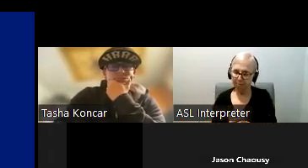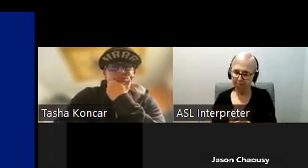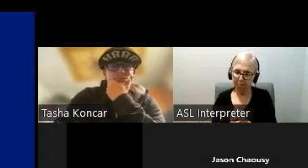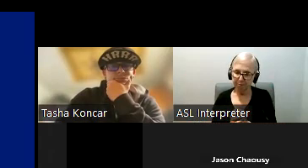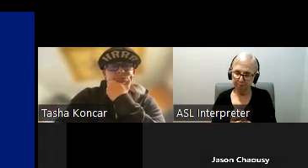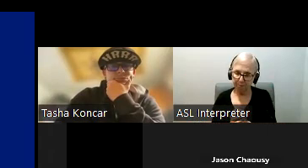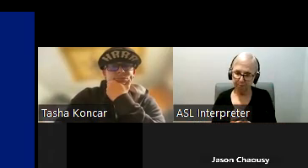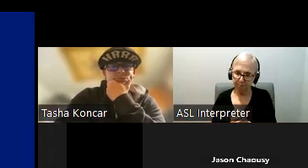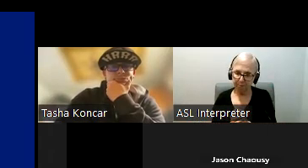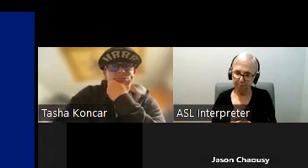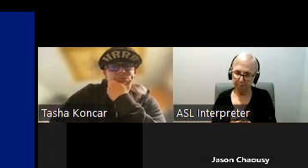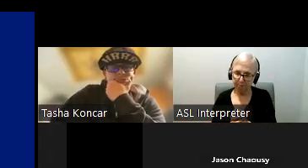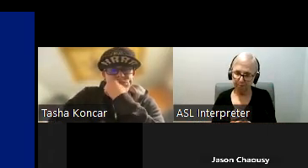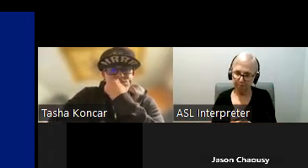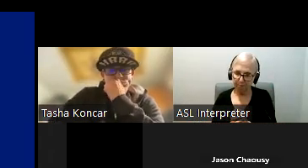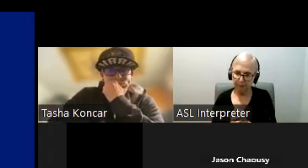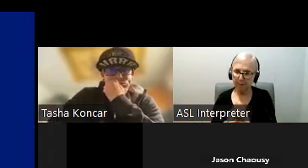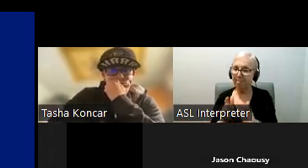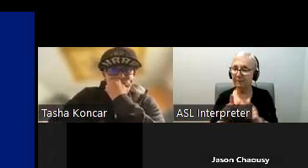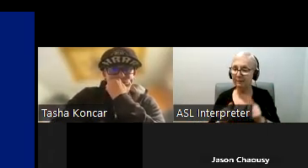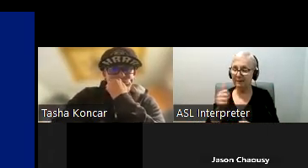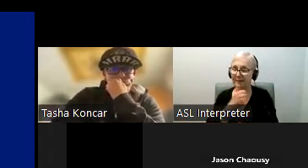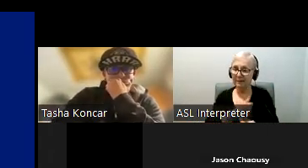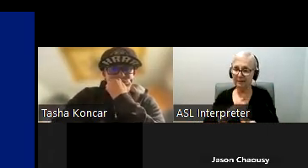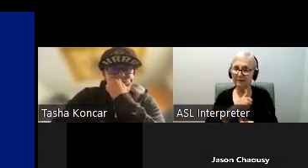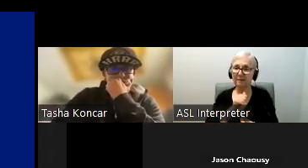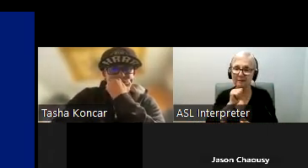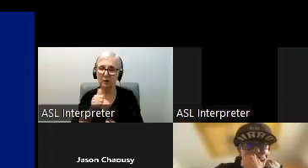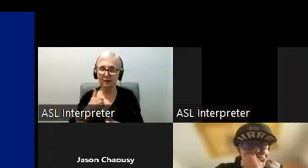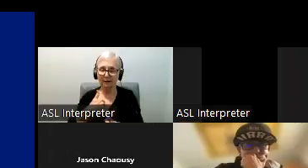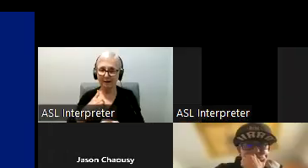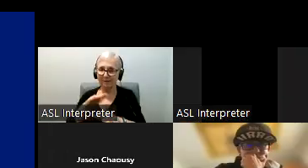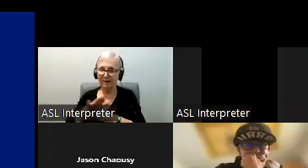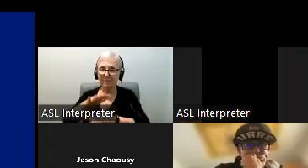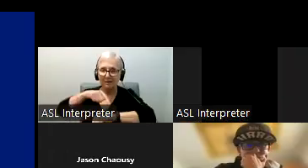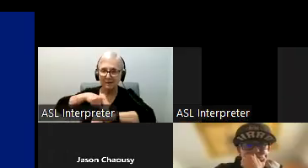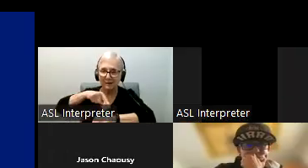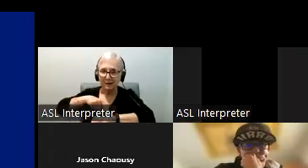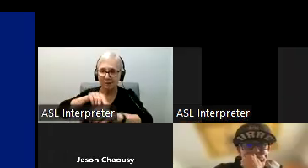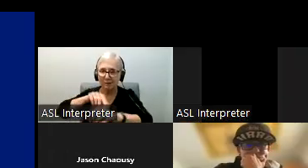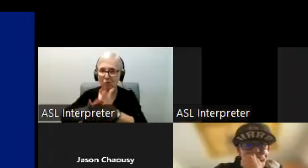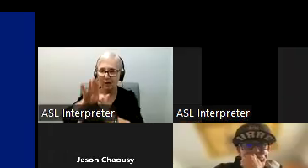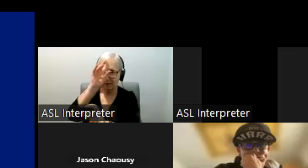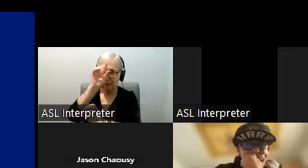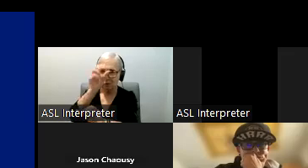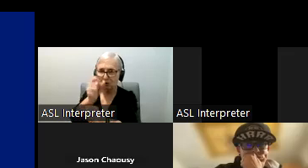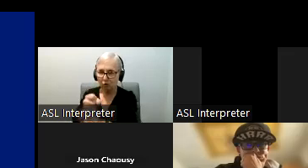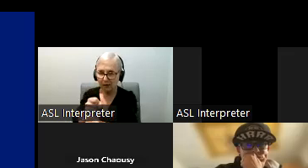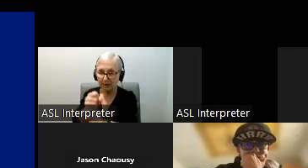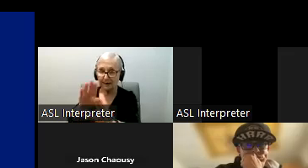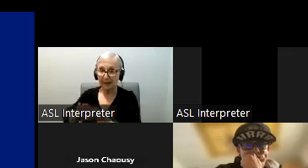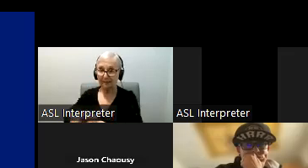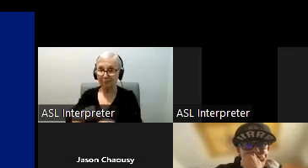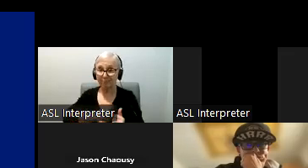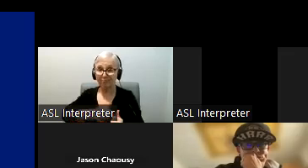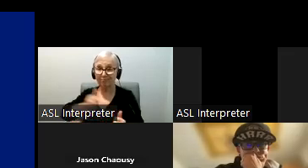I think my biggest apology is that we didn't have time to develop trust and transparency. And